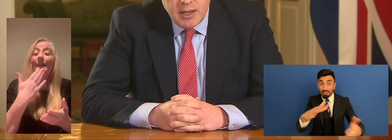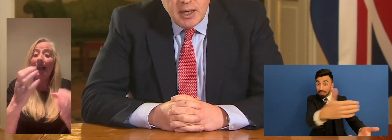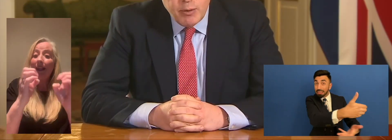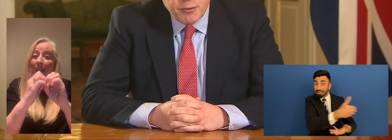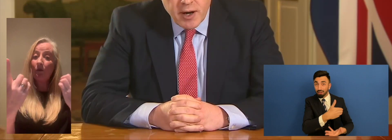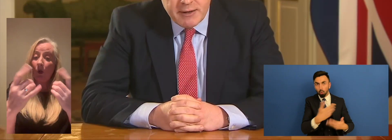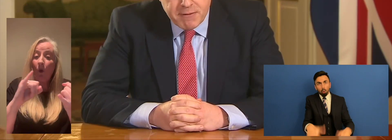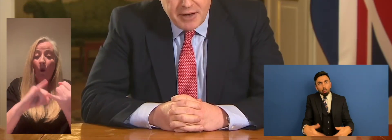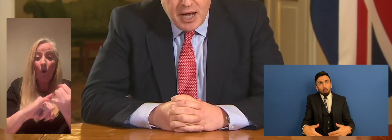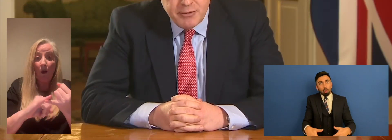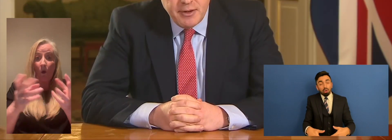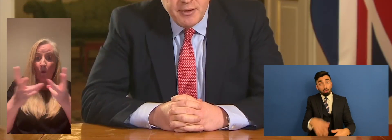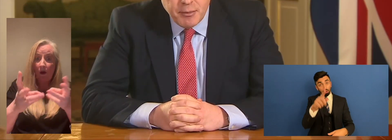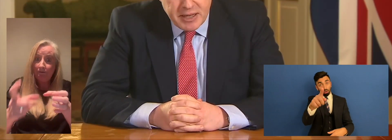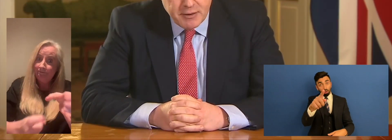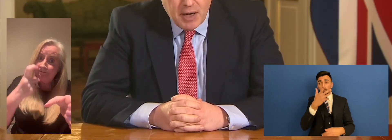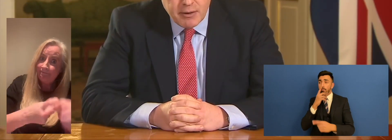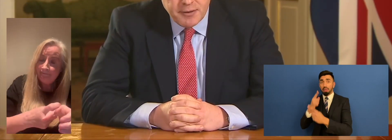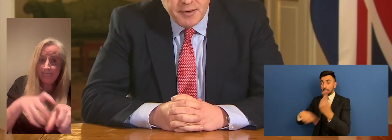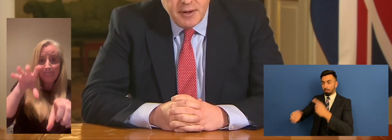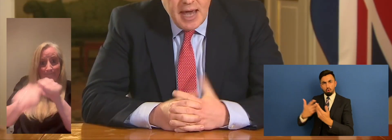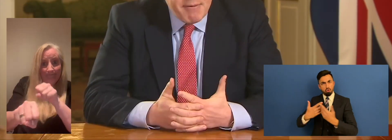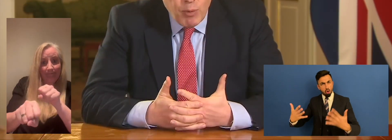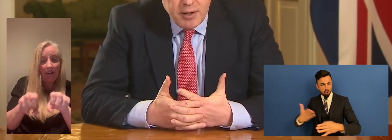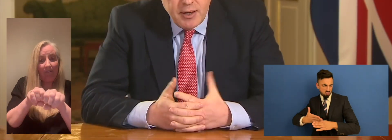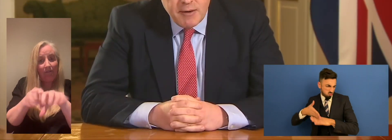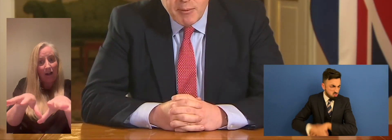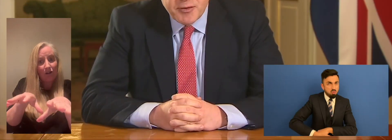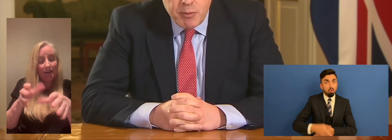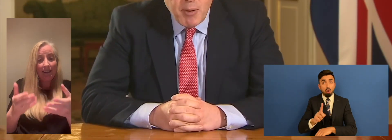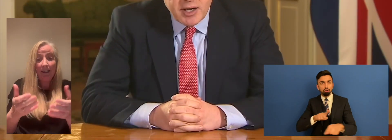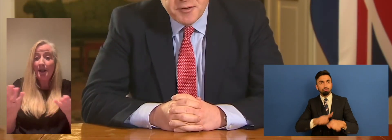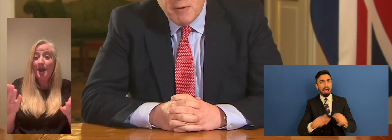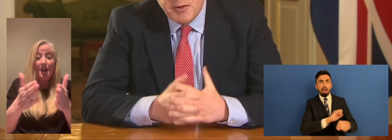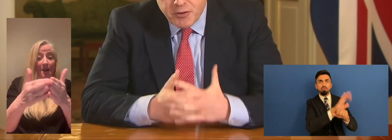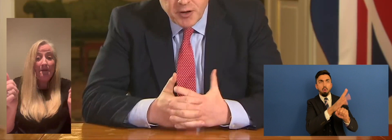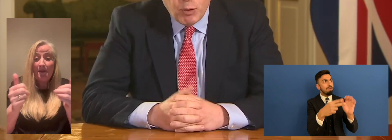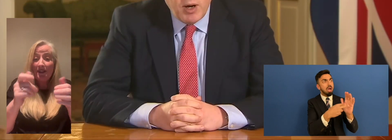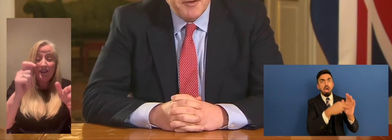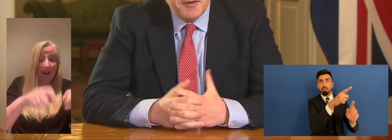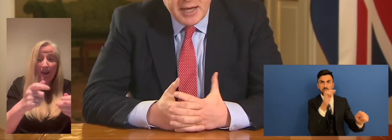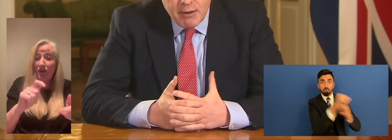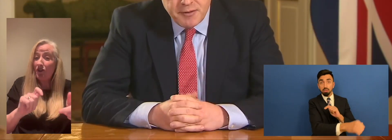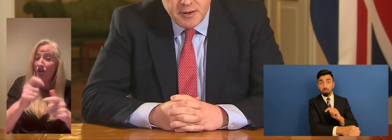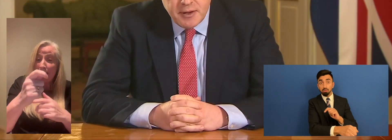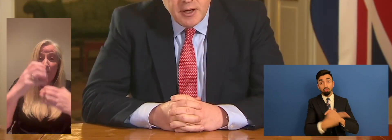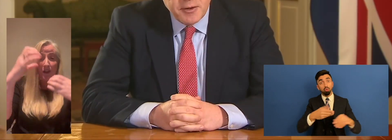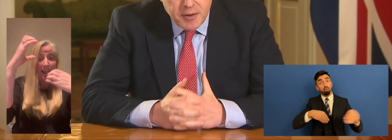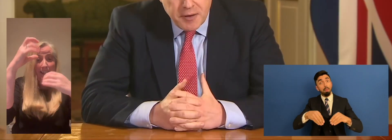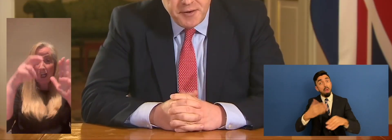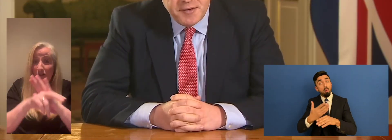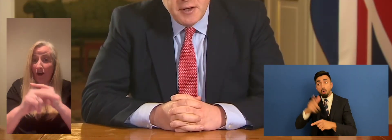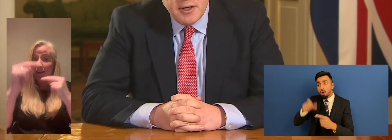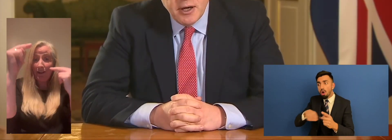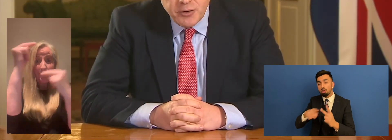everyone who is working flat out to beat the virus. Everyone from the supermarket staff to the transport workers to the carers to